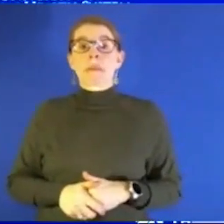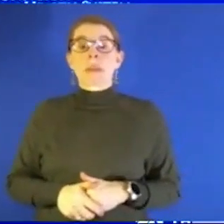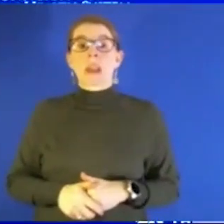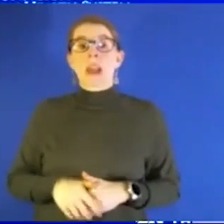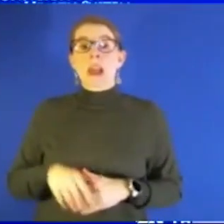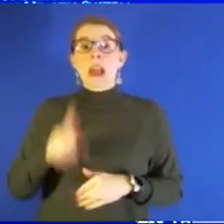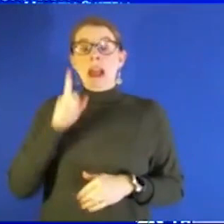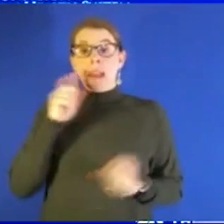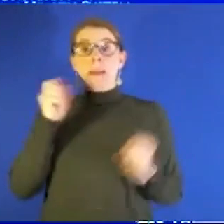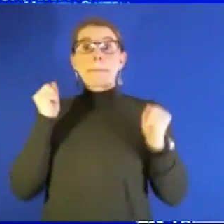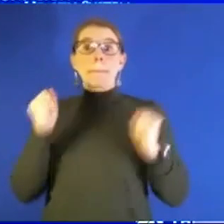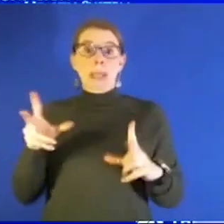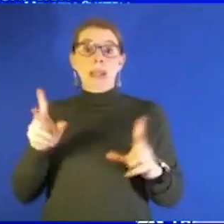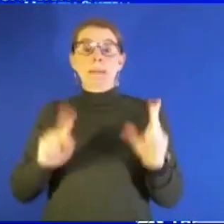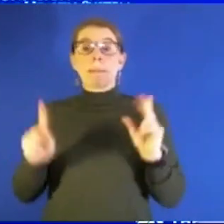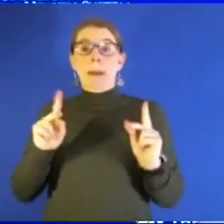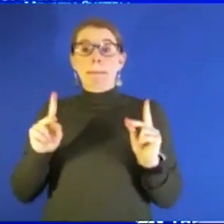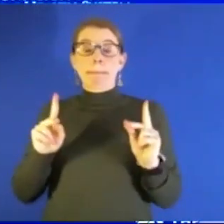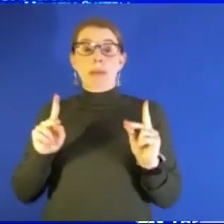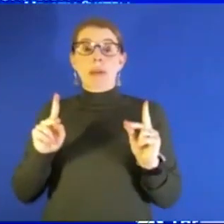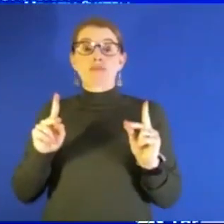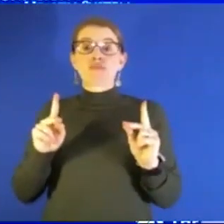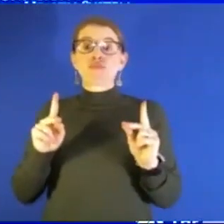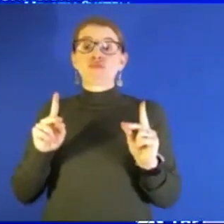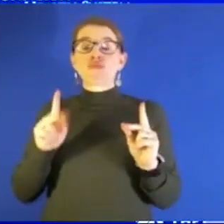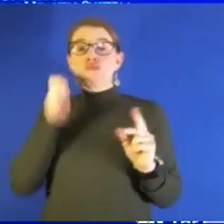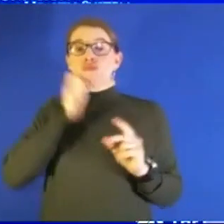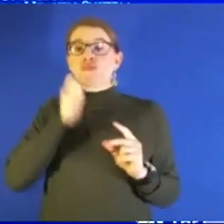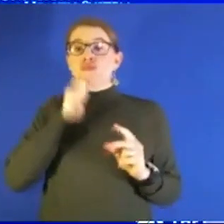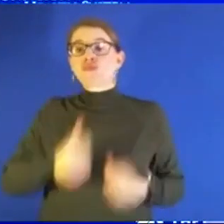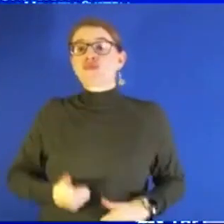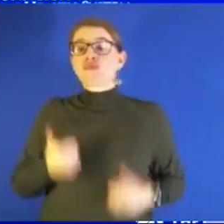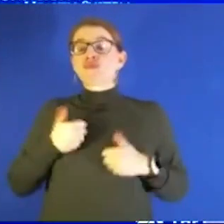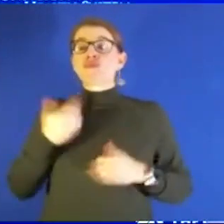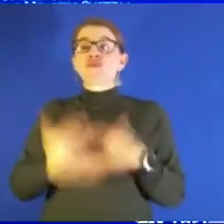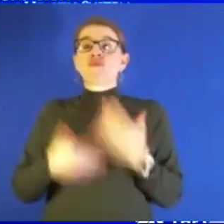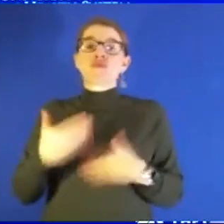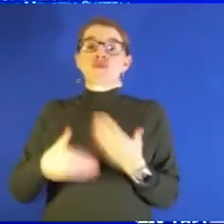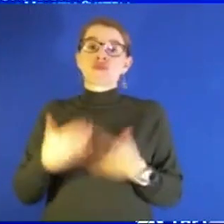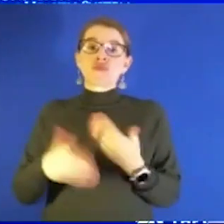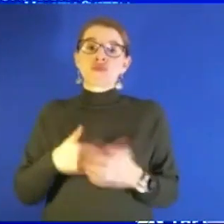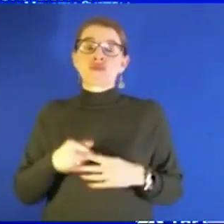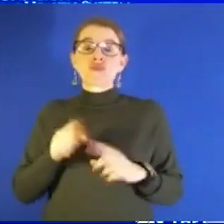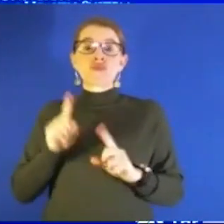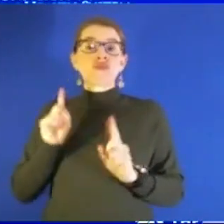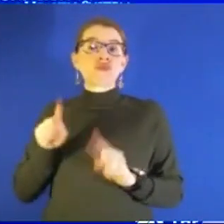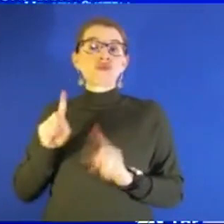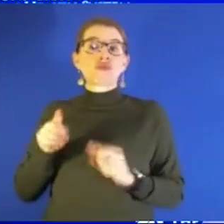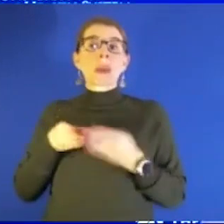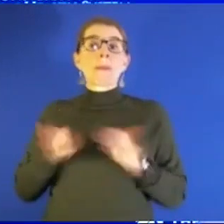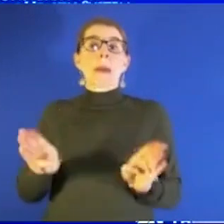public continues to go about their daily lives or their daily evenings going to those public places,